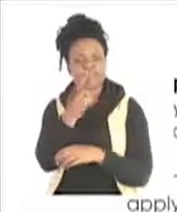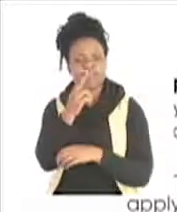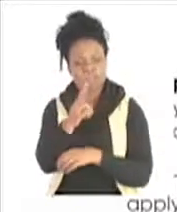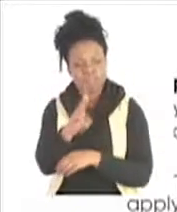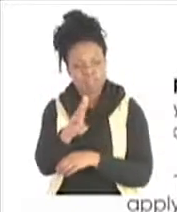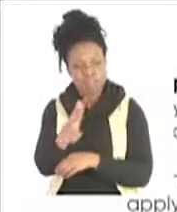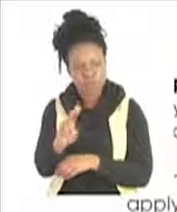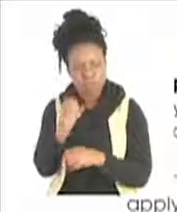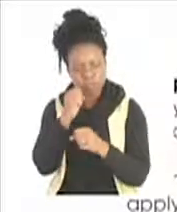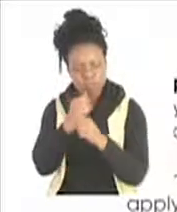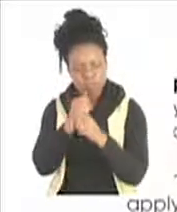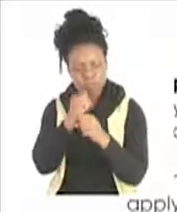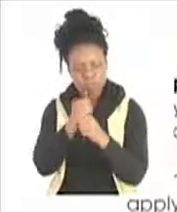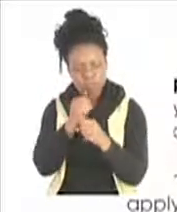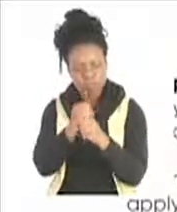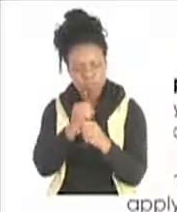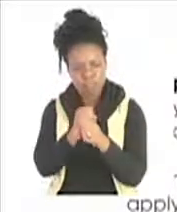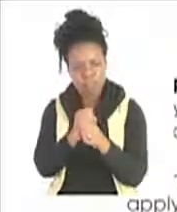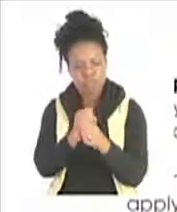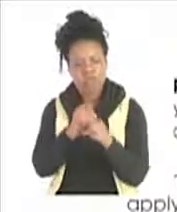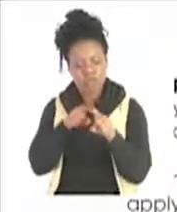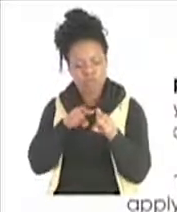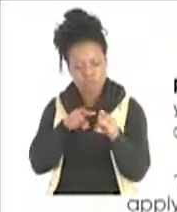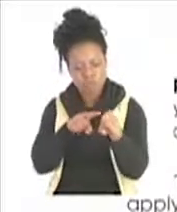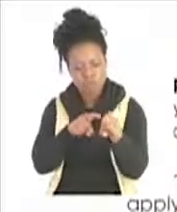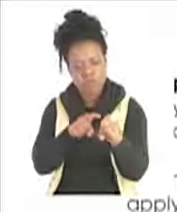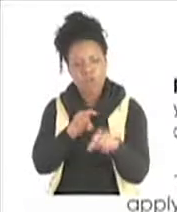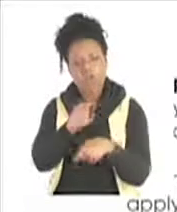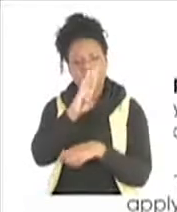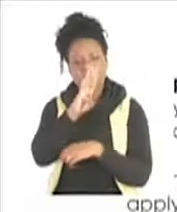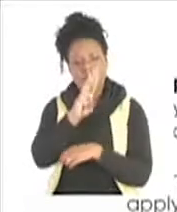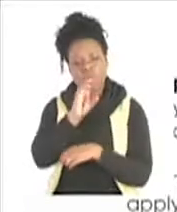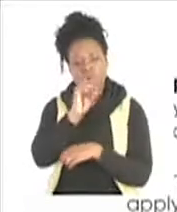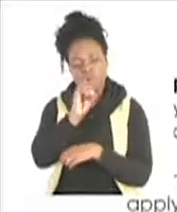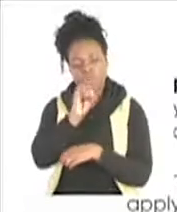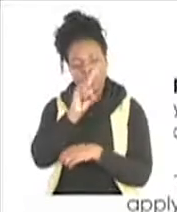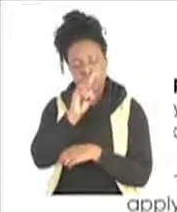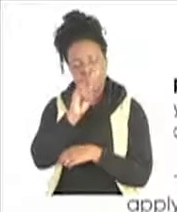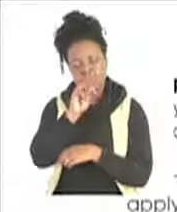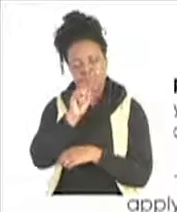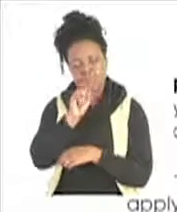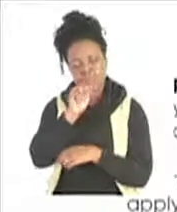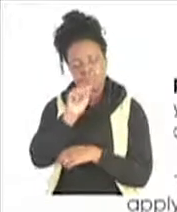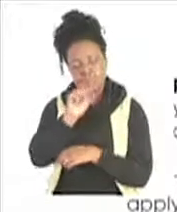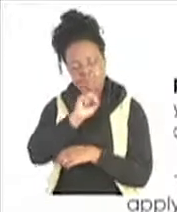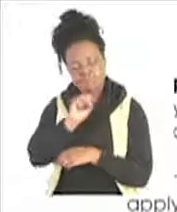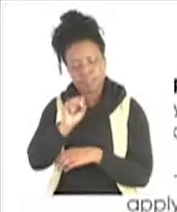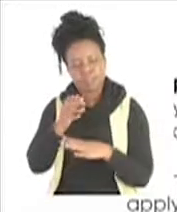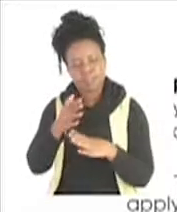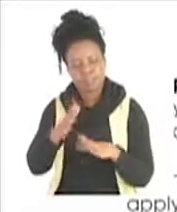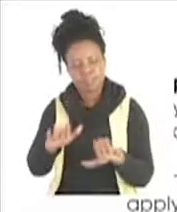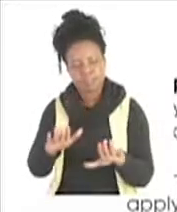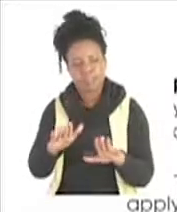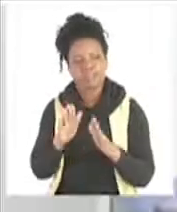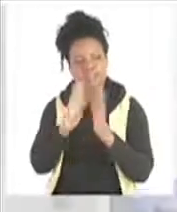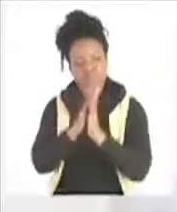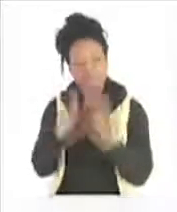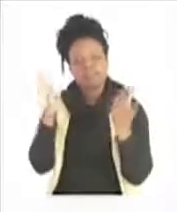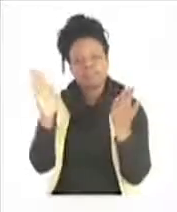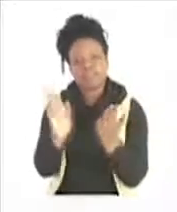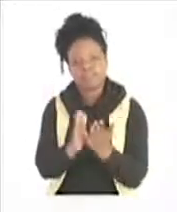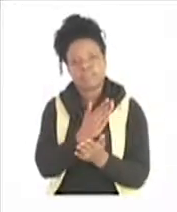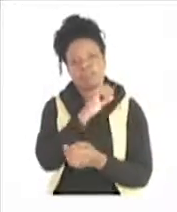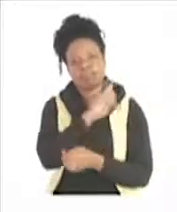also explain that when we get to our examples. So let's turn to page